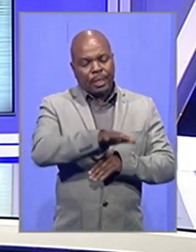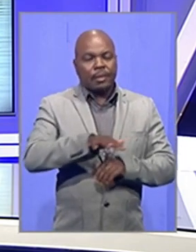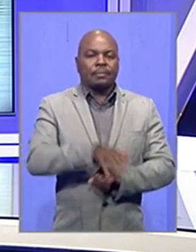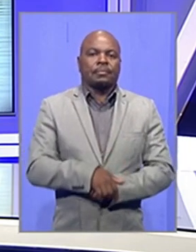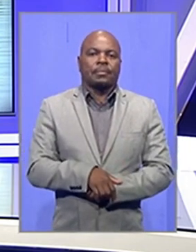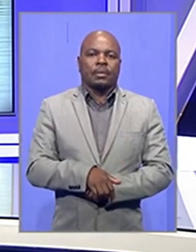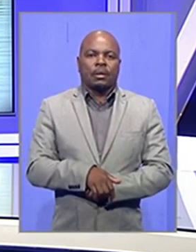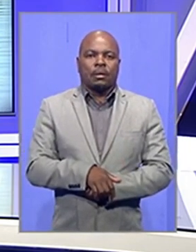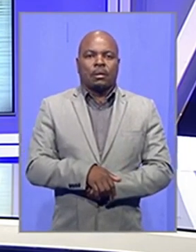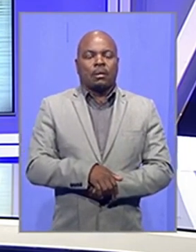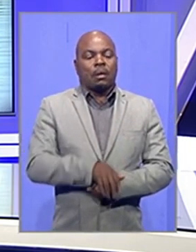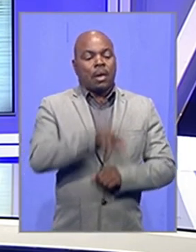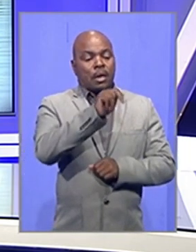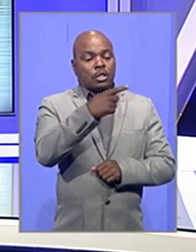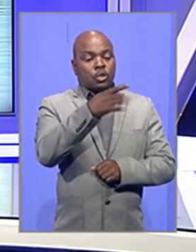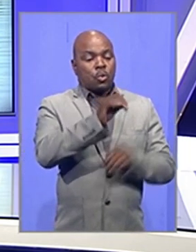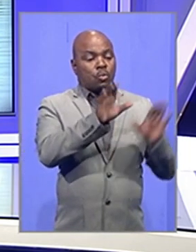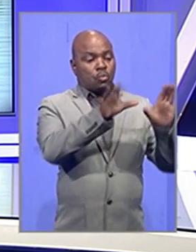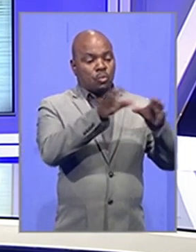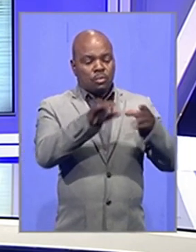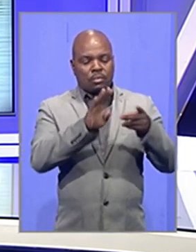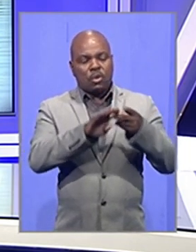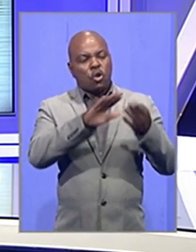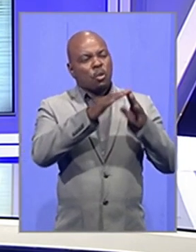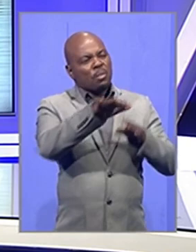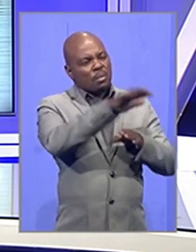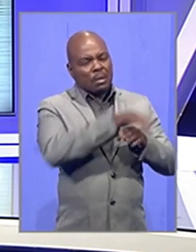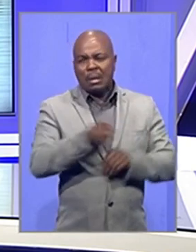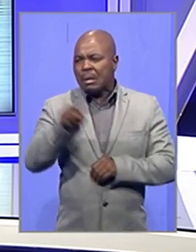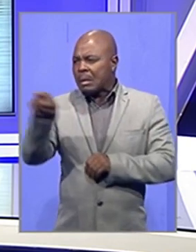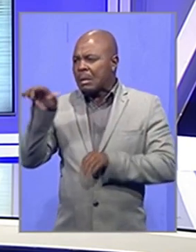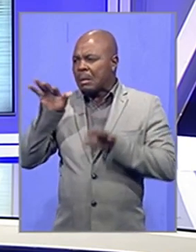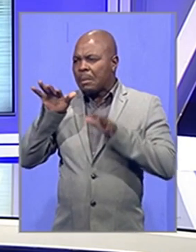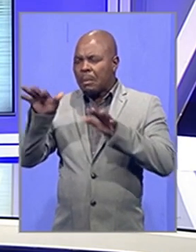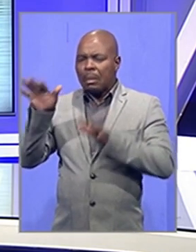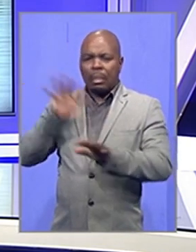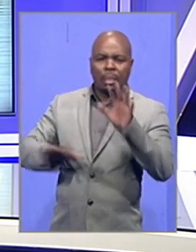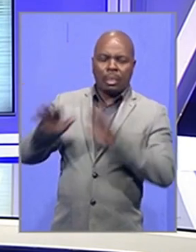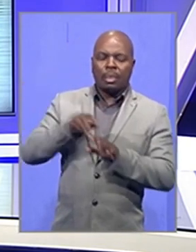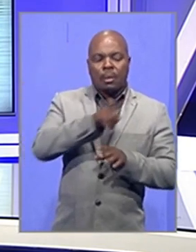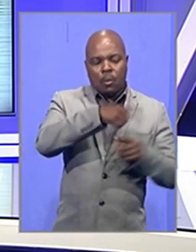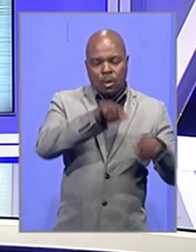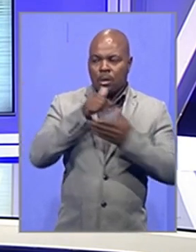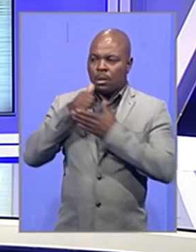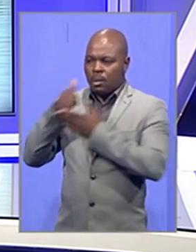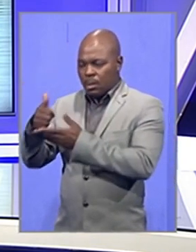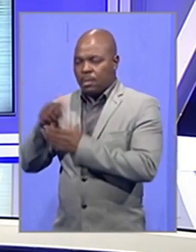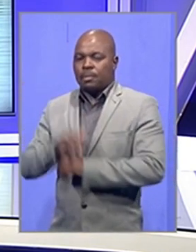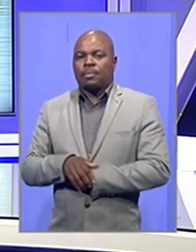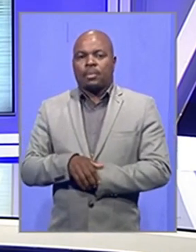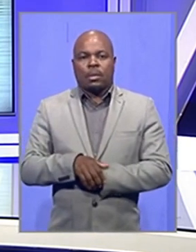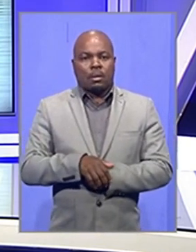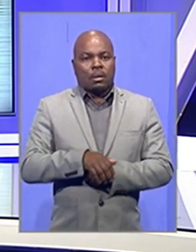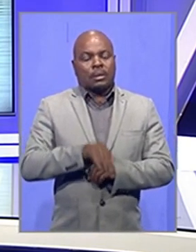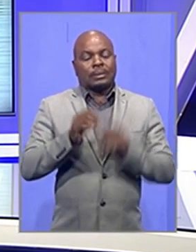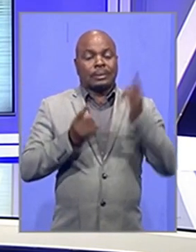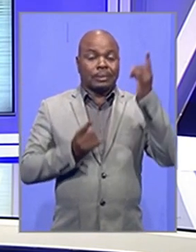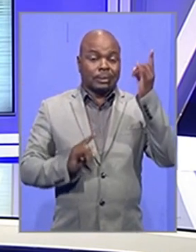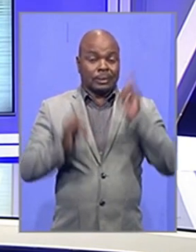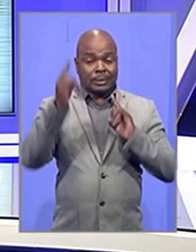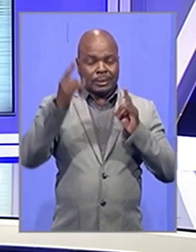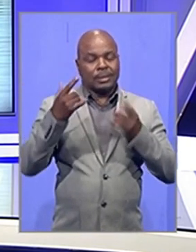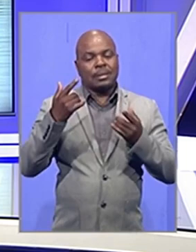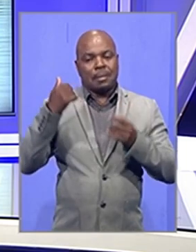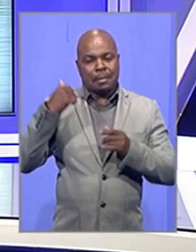botlhano. Mekgatlho e e seng ya puso le baagi bangwe ba thusitse bao ba setseng ba iphotlhere. Go le jalo setlamo sa City Power